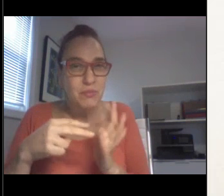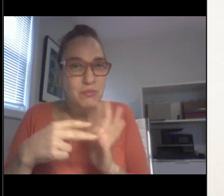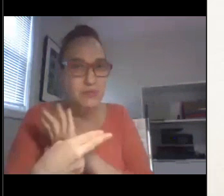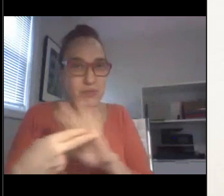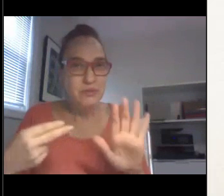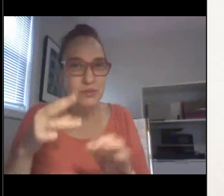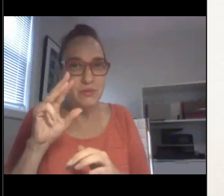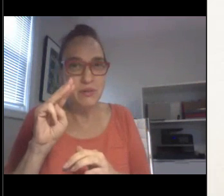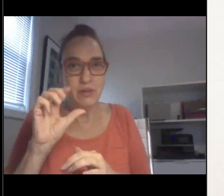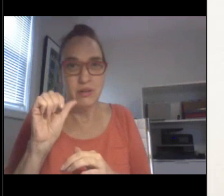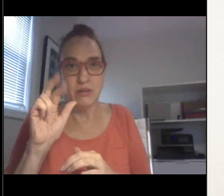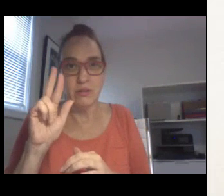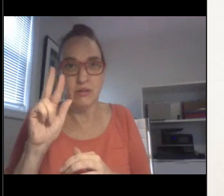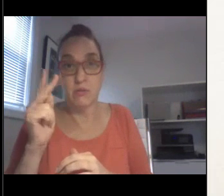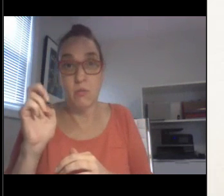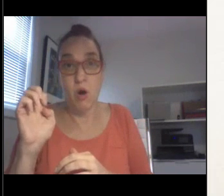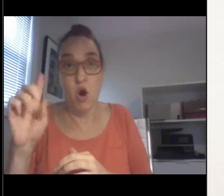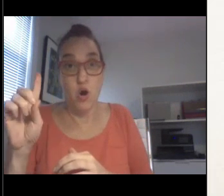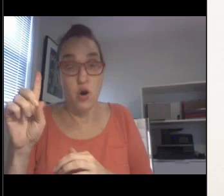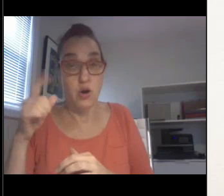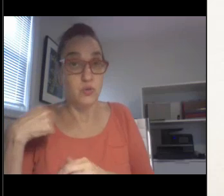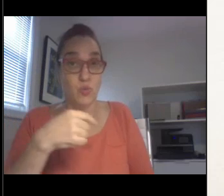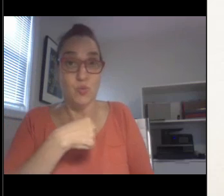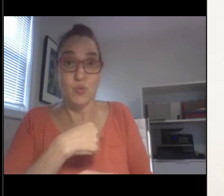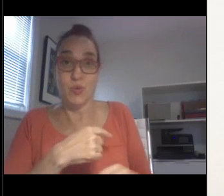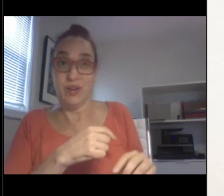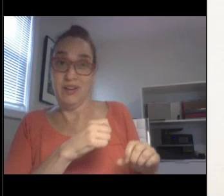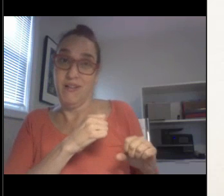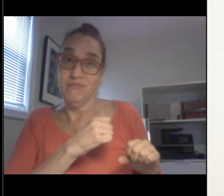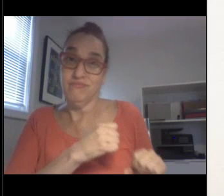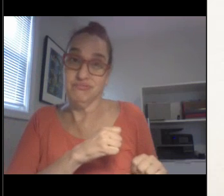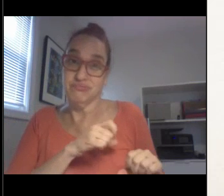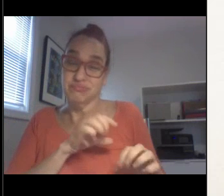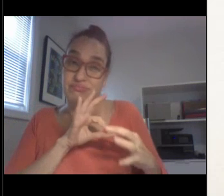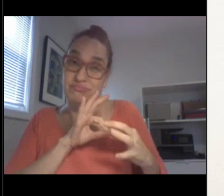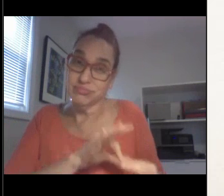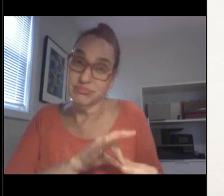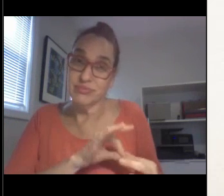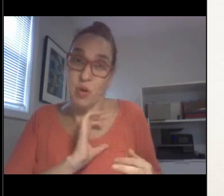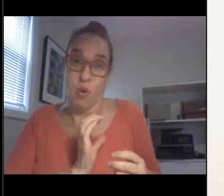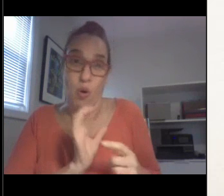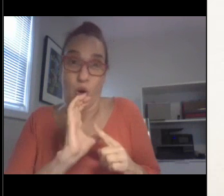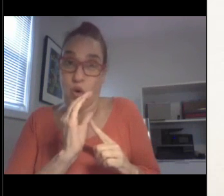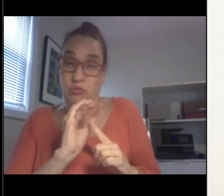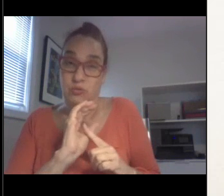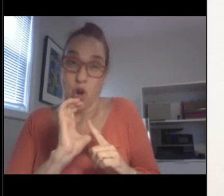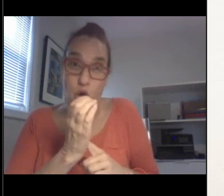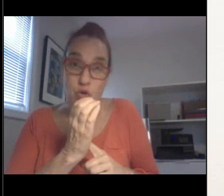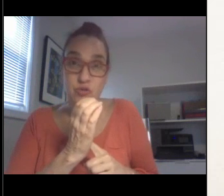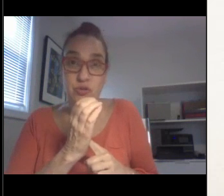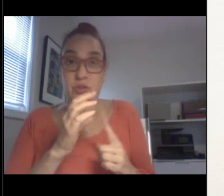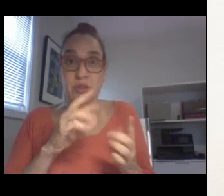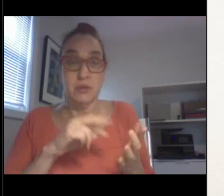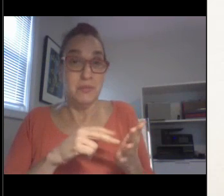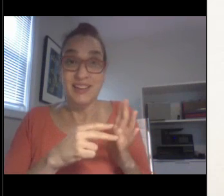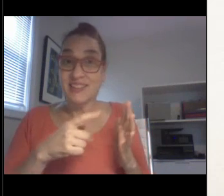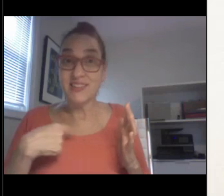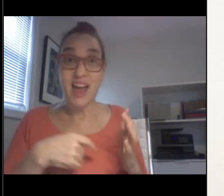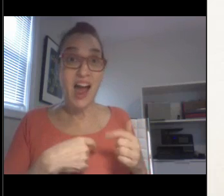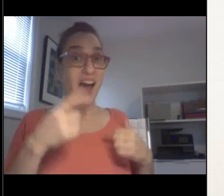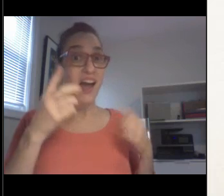and society to which we are exposed, which is to say that we're not making decisions necessarily about our positionality all the